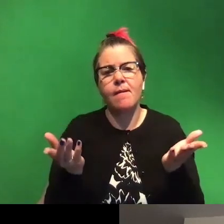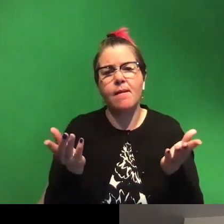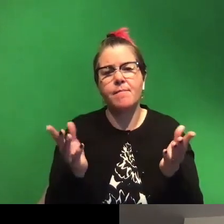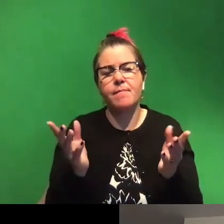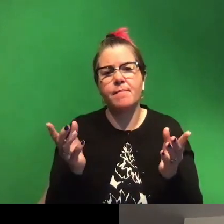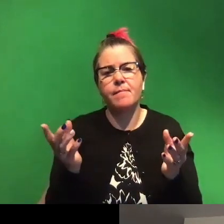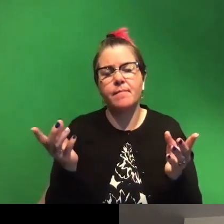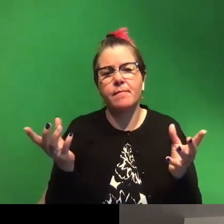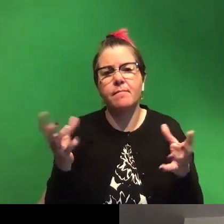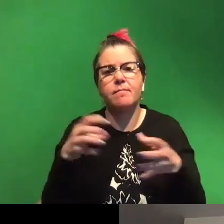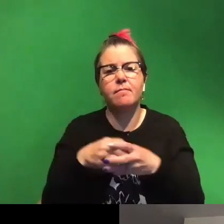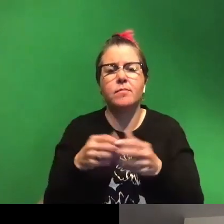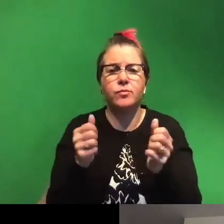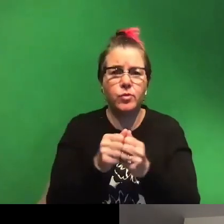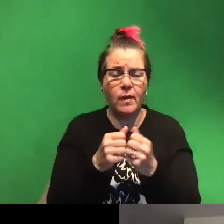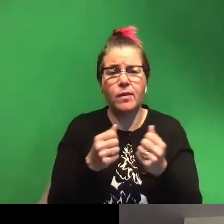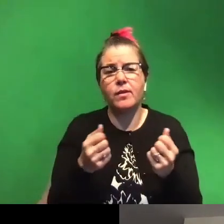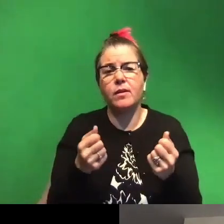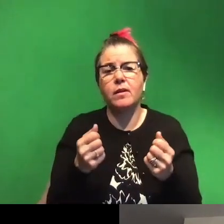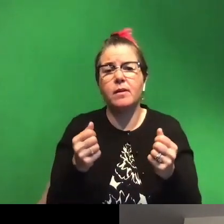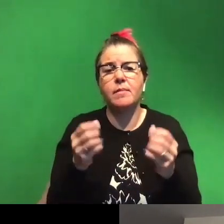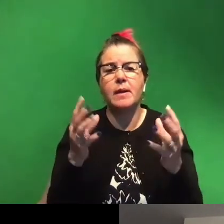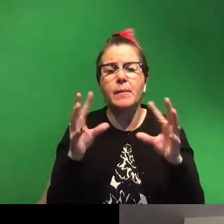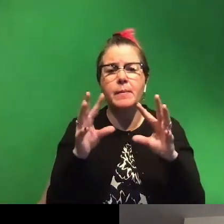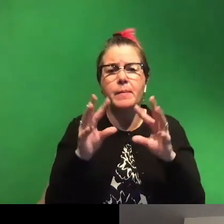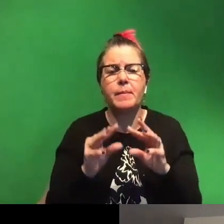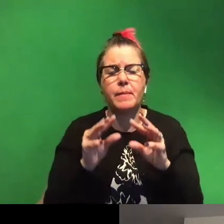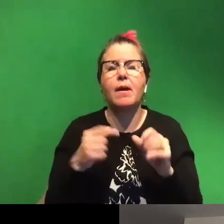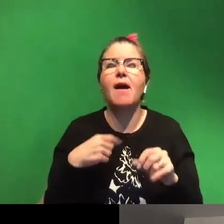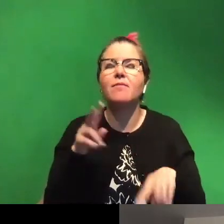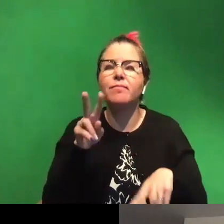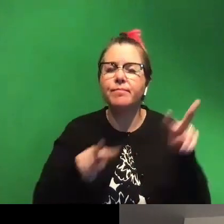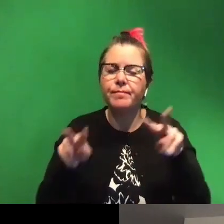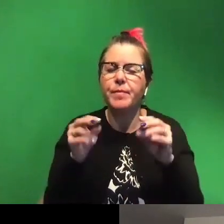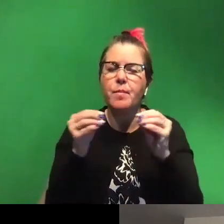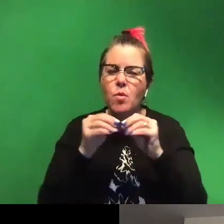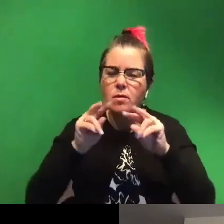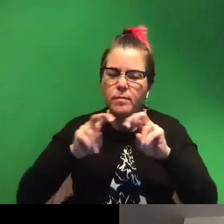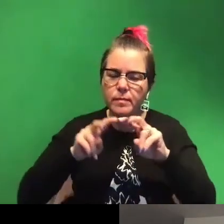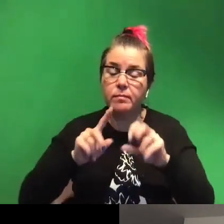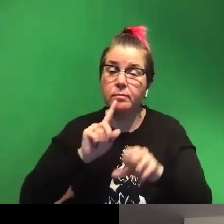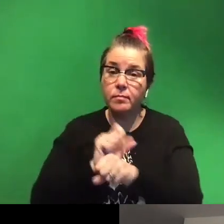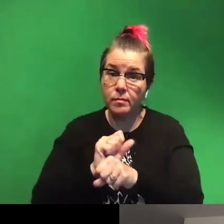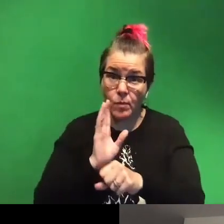and it made it dimmer. So we need to monitor farther to see if it's actually going to explode.